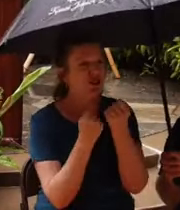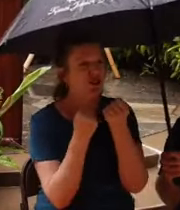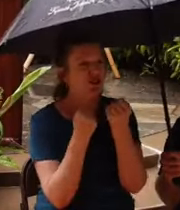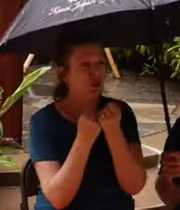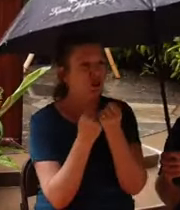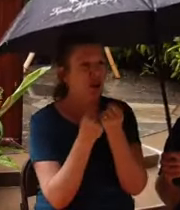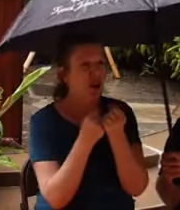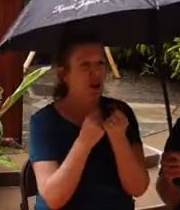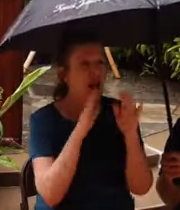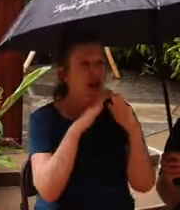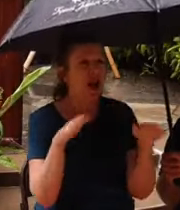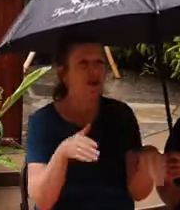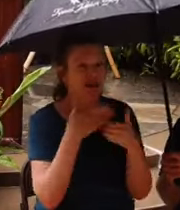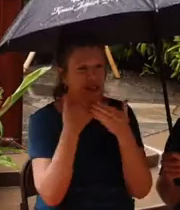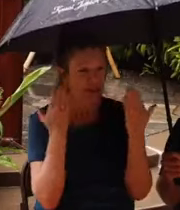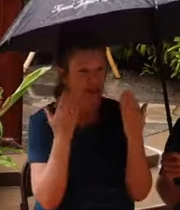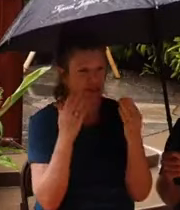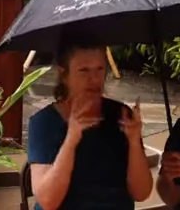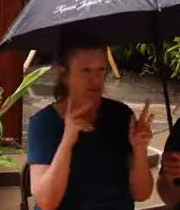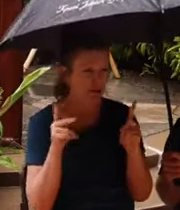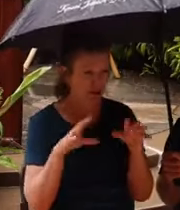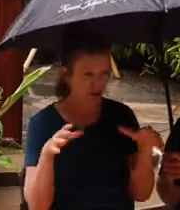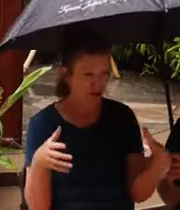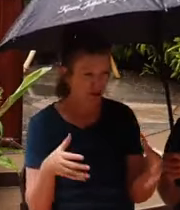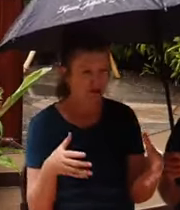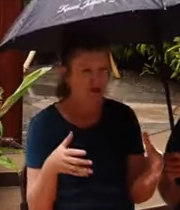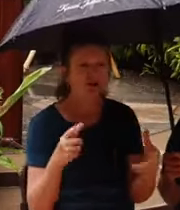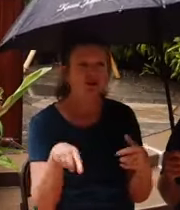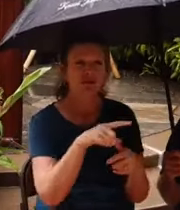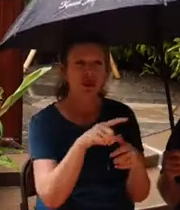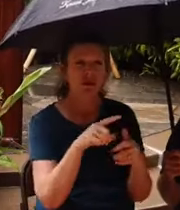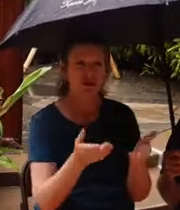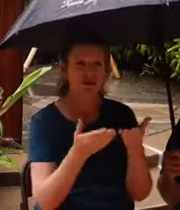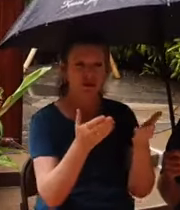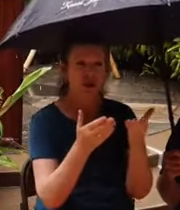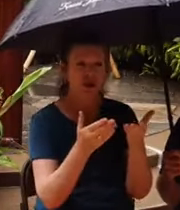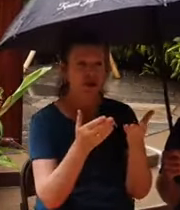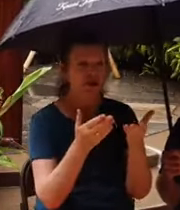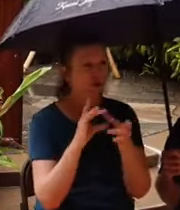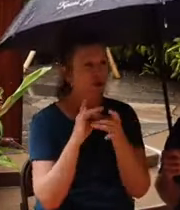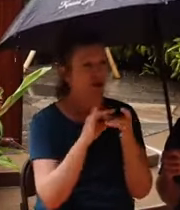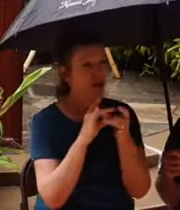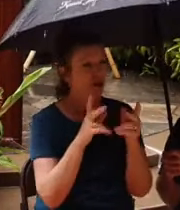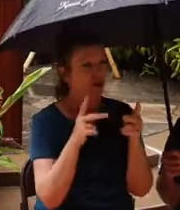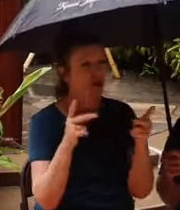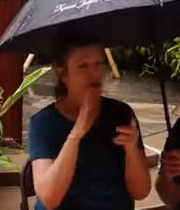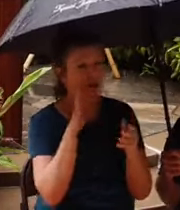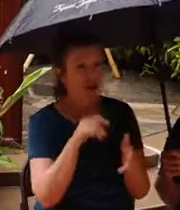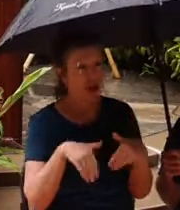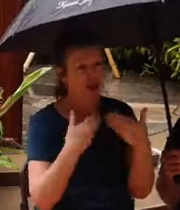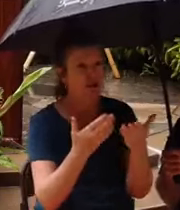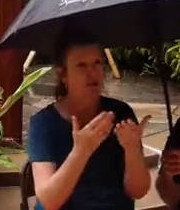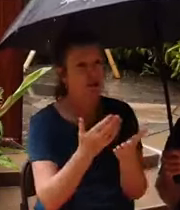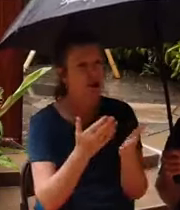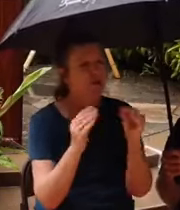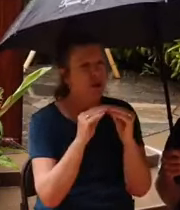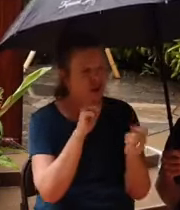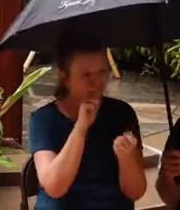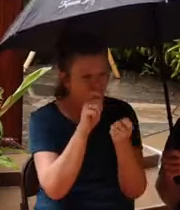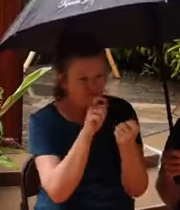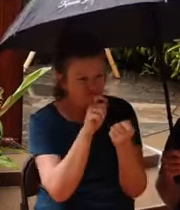houseless population. The proposed assistant homeless coordinator position will help provide a more tailored